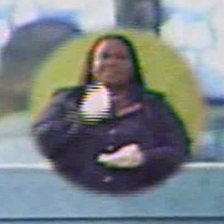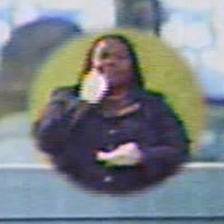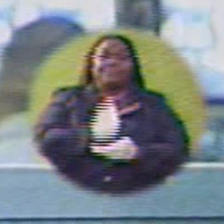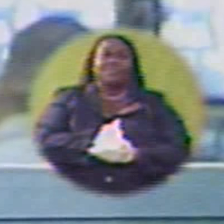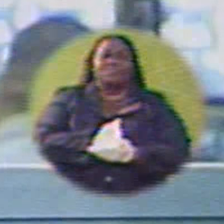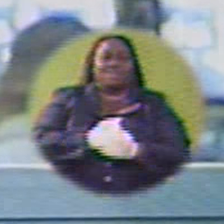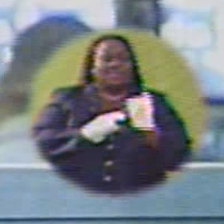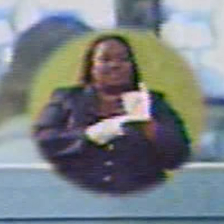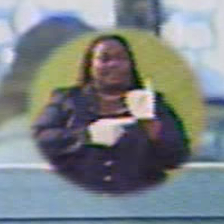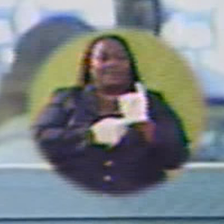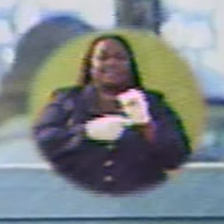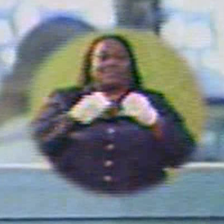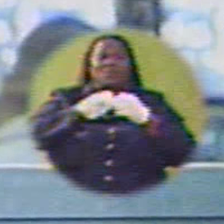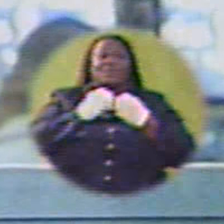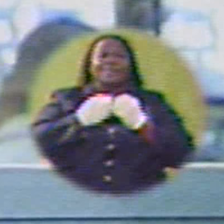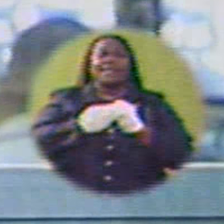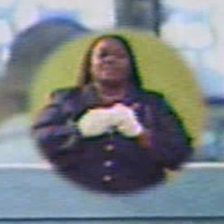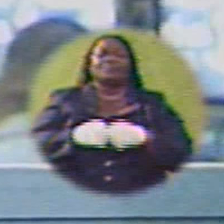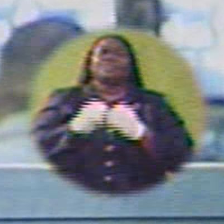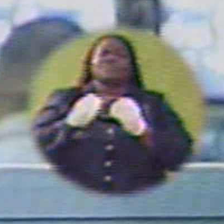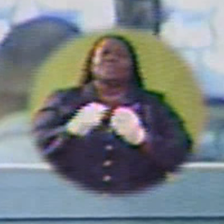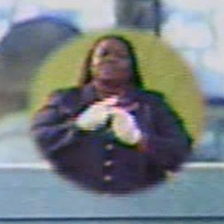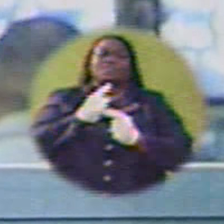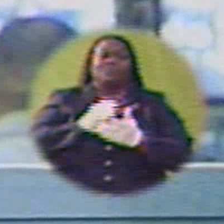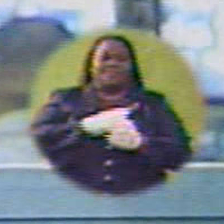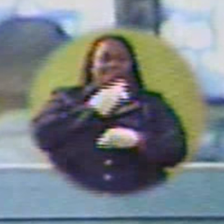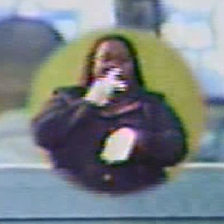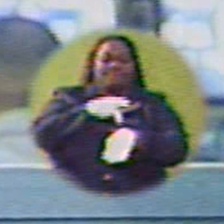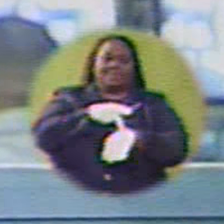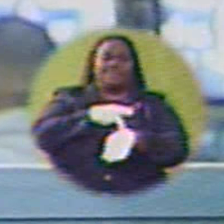to implement an organized approach to dealing with discipline in schools.